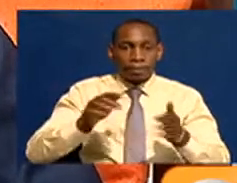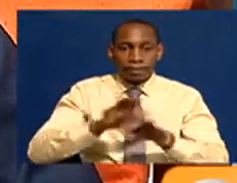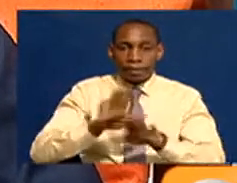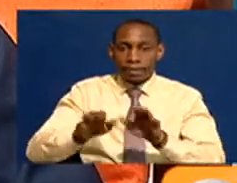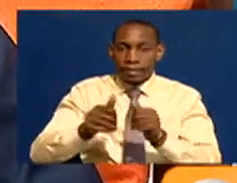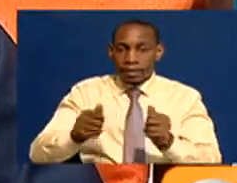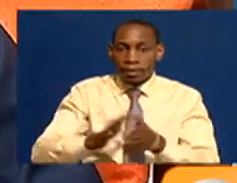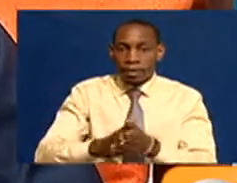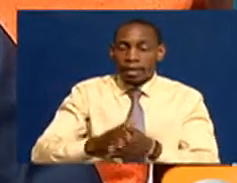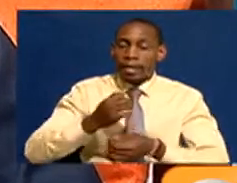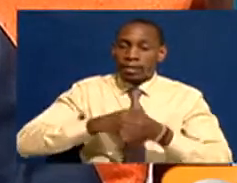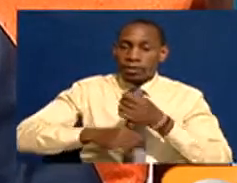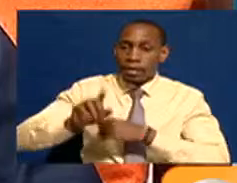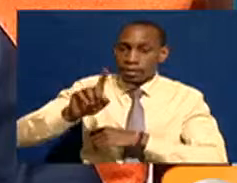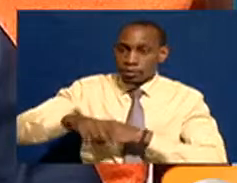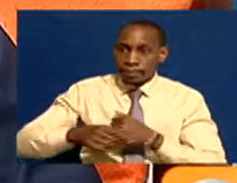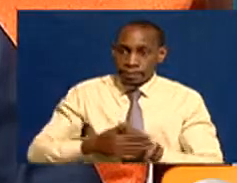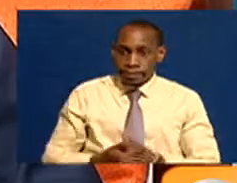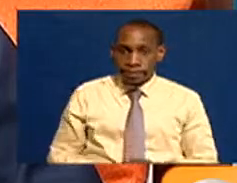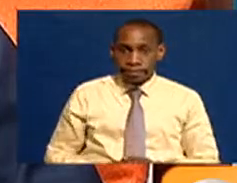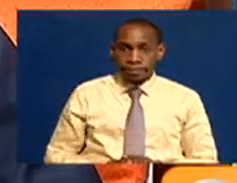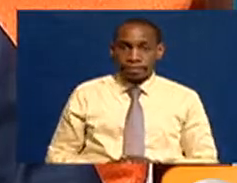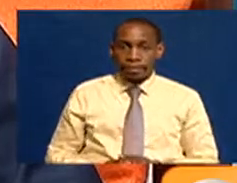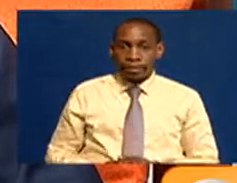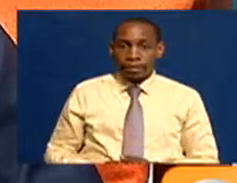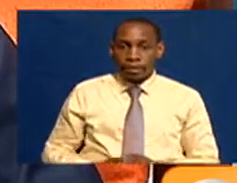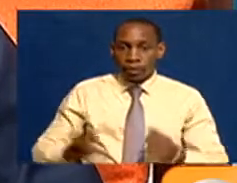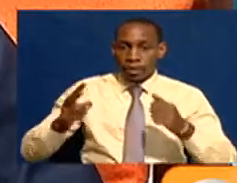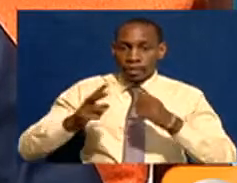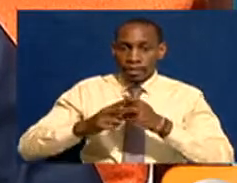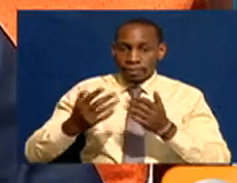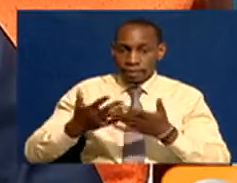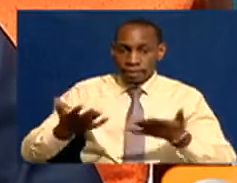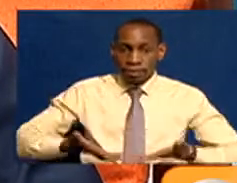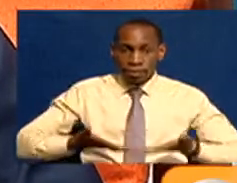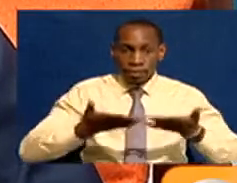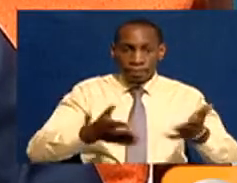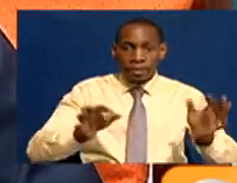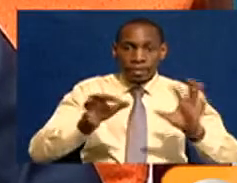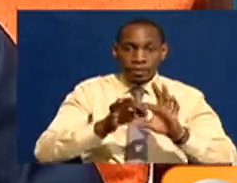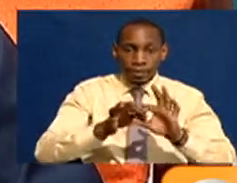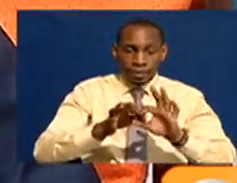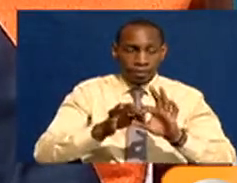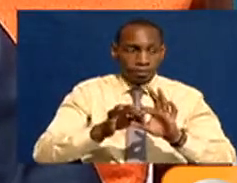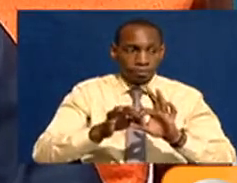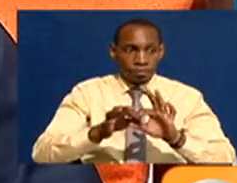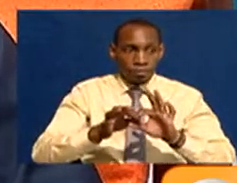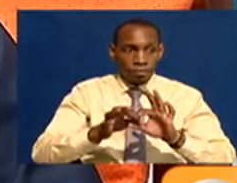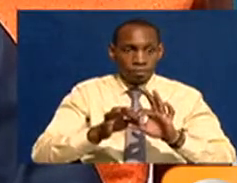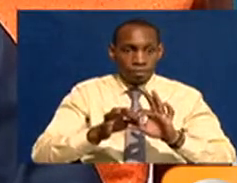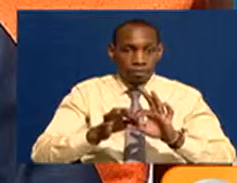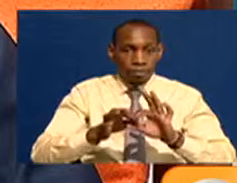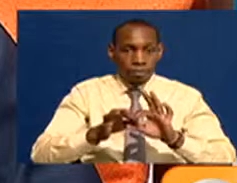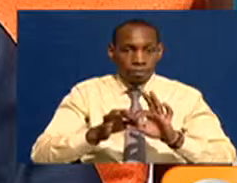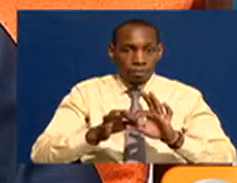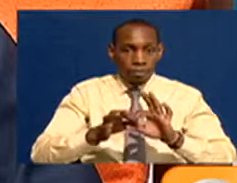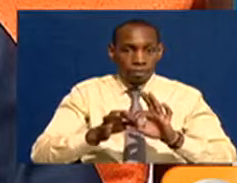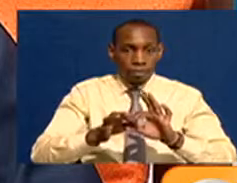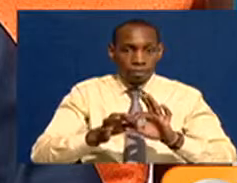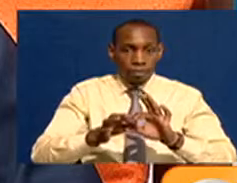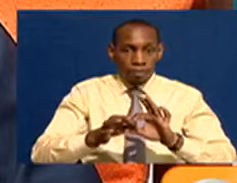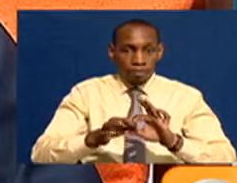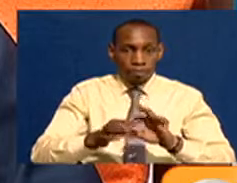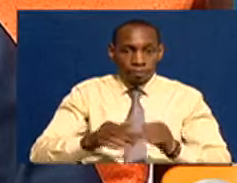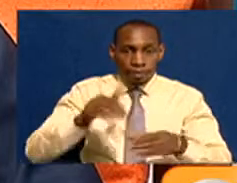something about it. We have certain concessions related to, again,